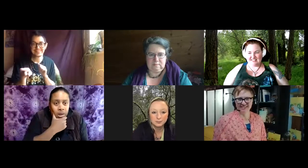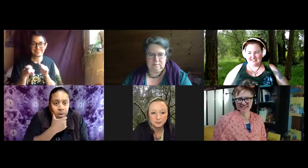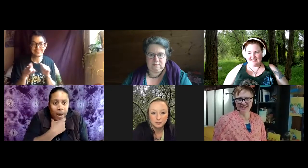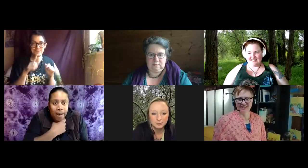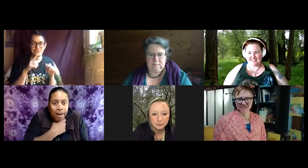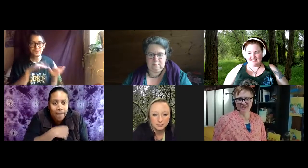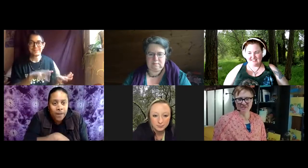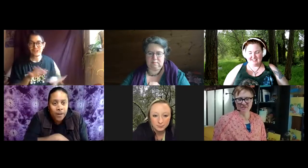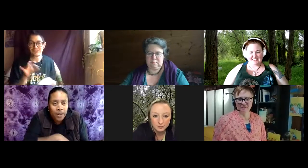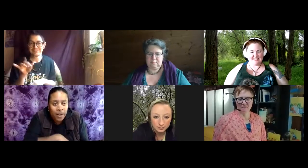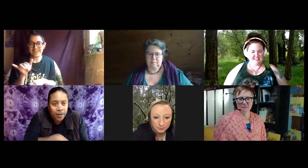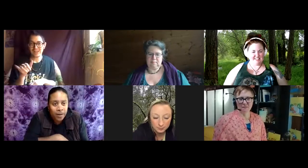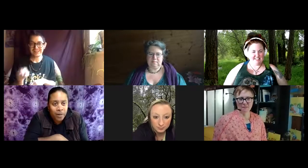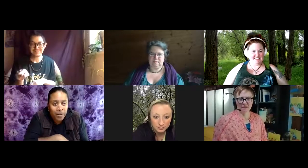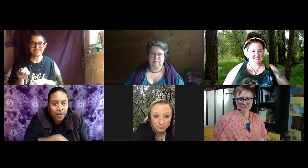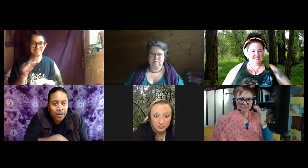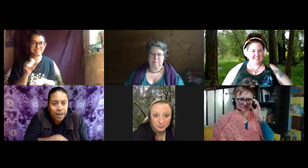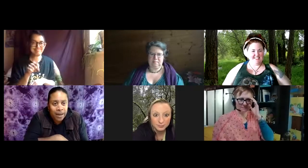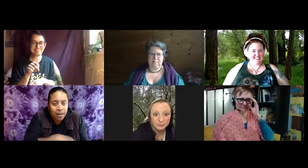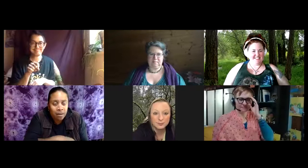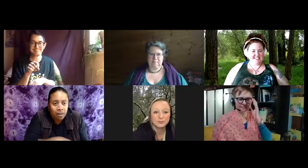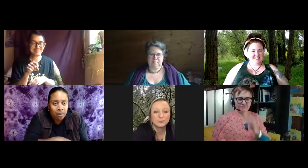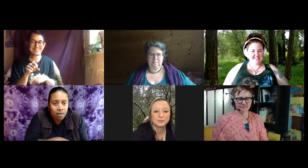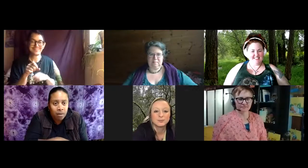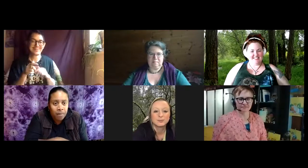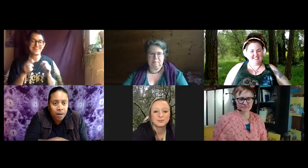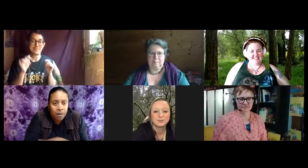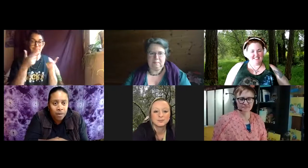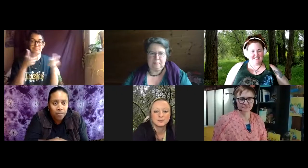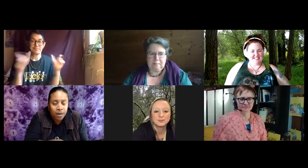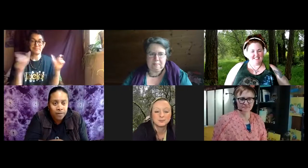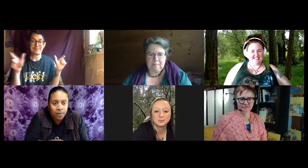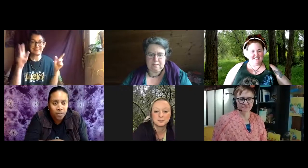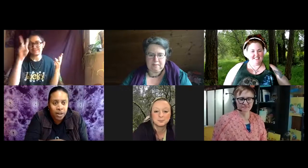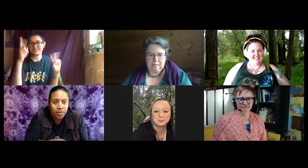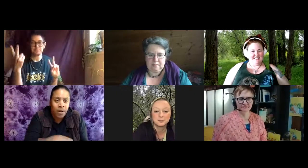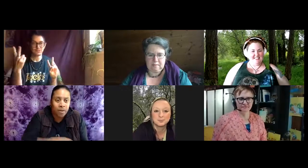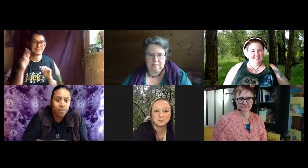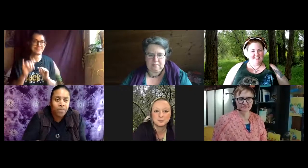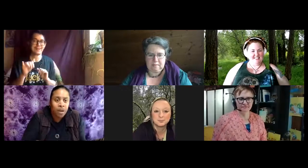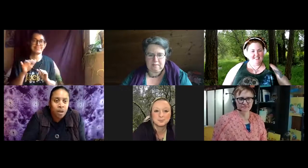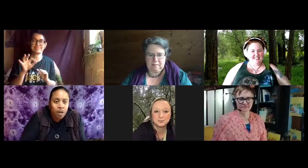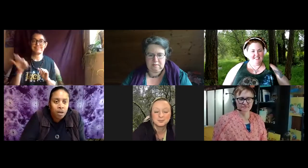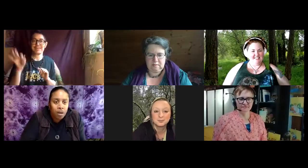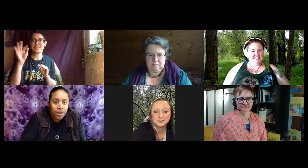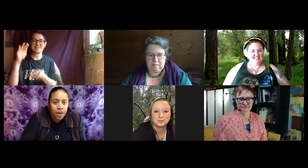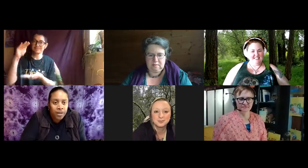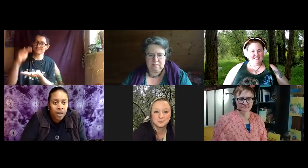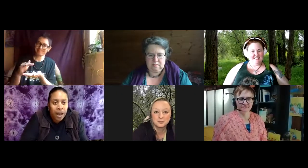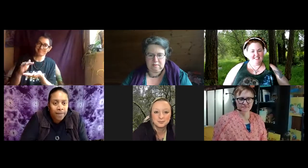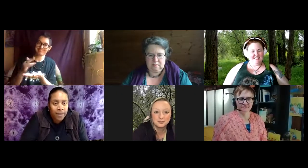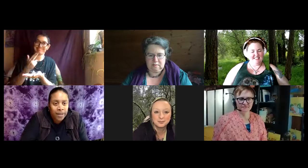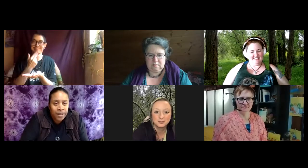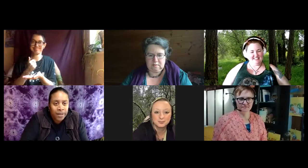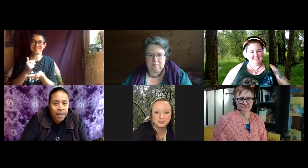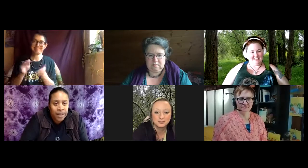And so I fully agree what was just said about a river witch fairy. And so there's a